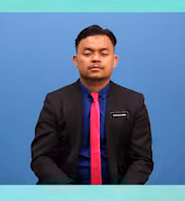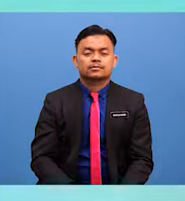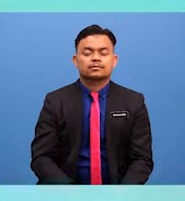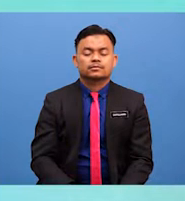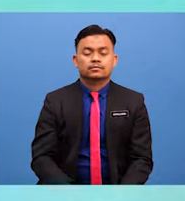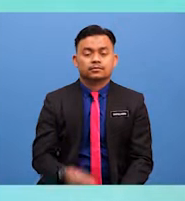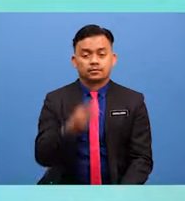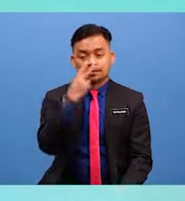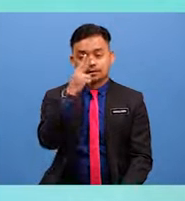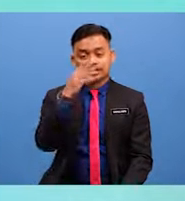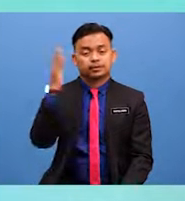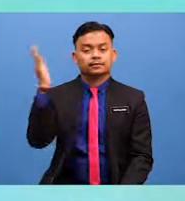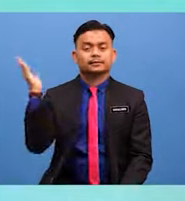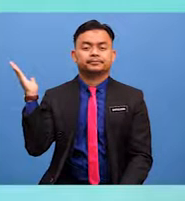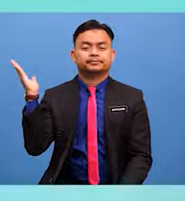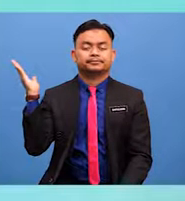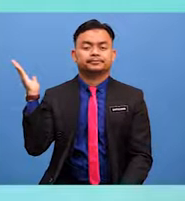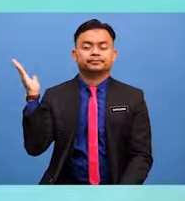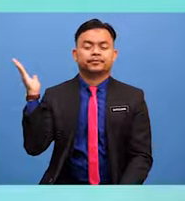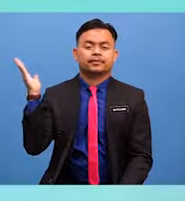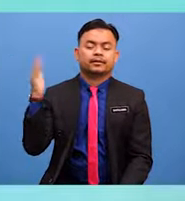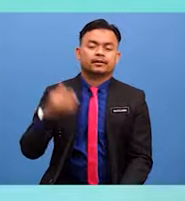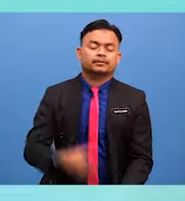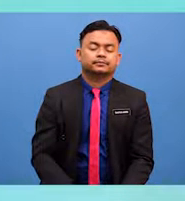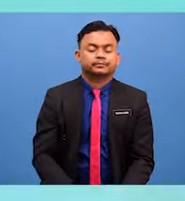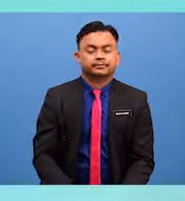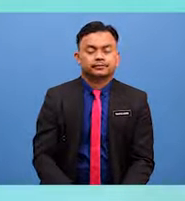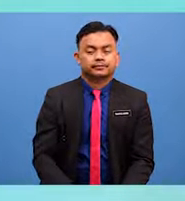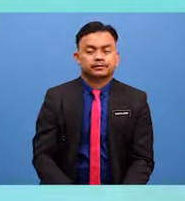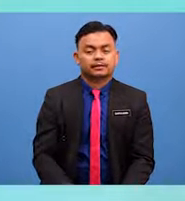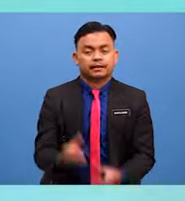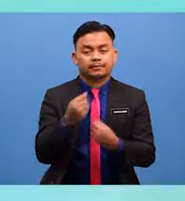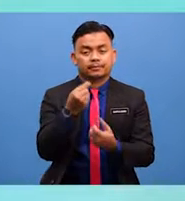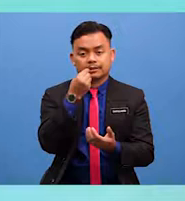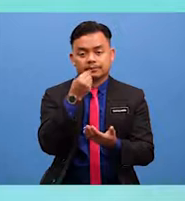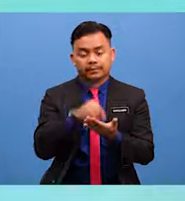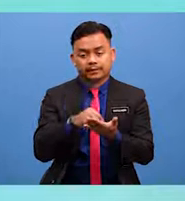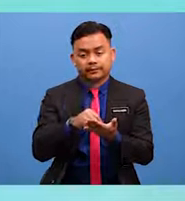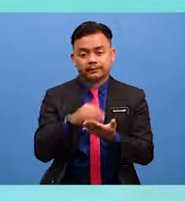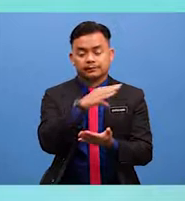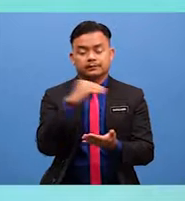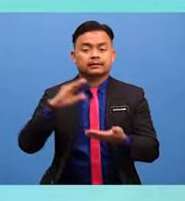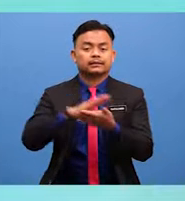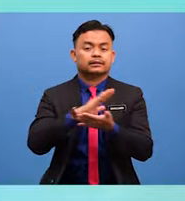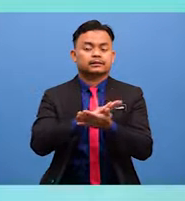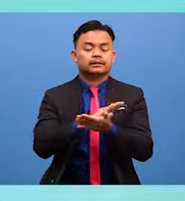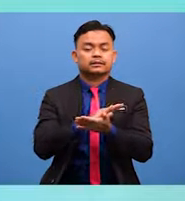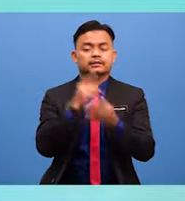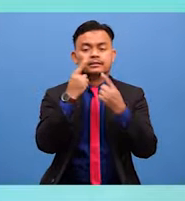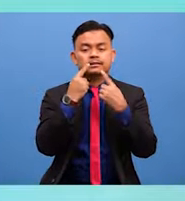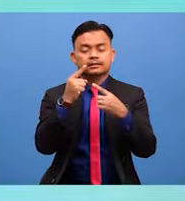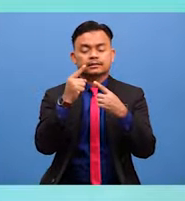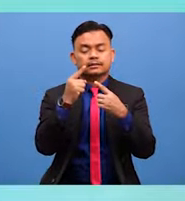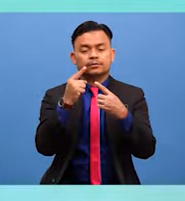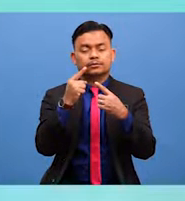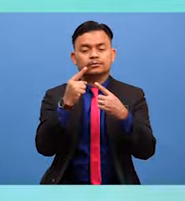Take a look at these sentences. Take out your pen and paper. Answer these questions on your